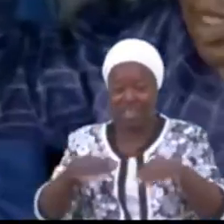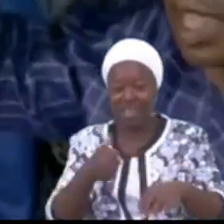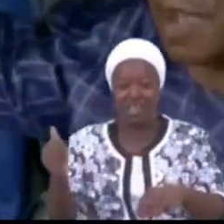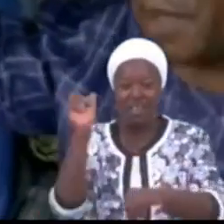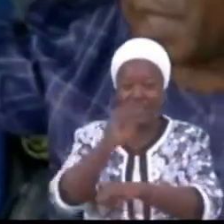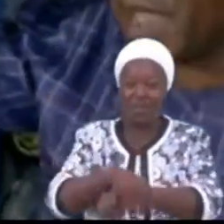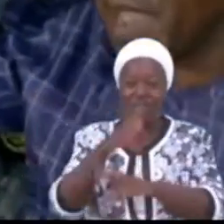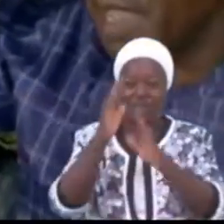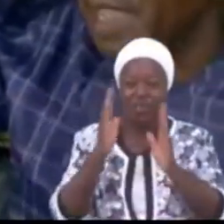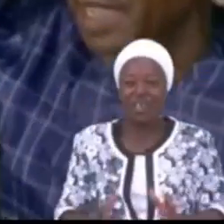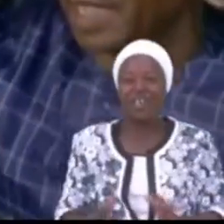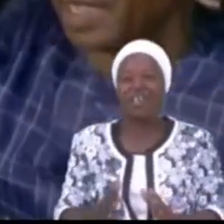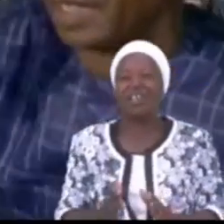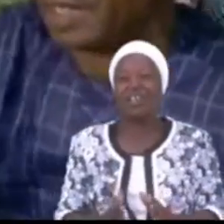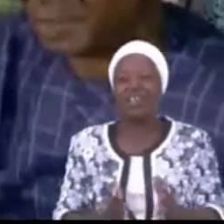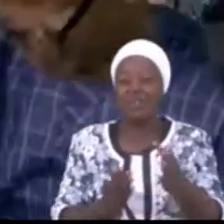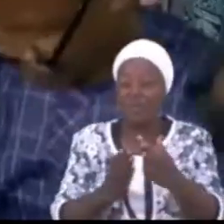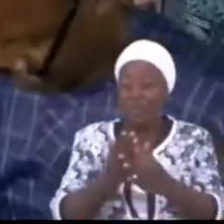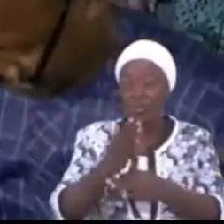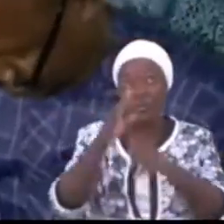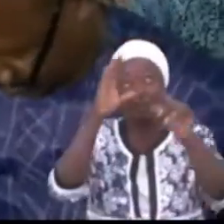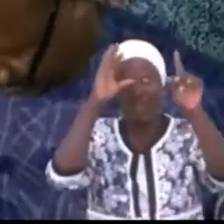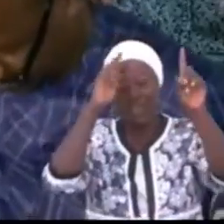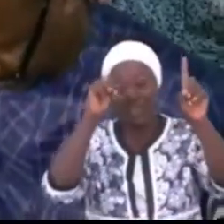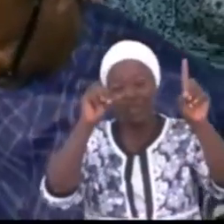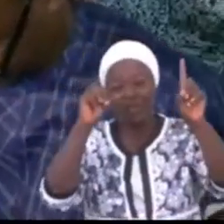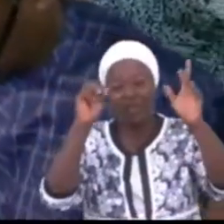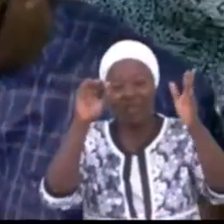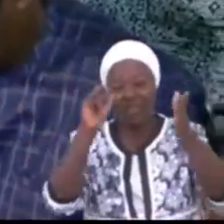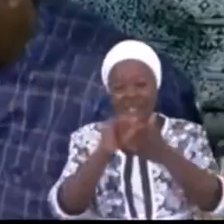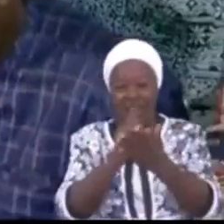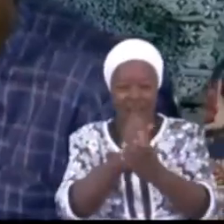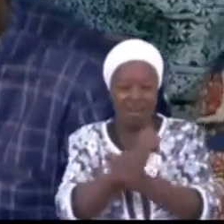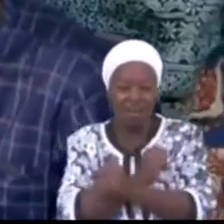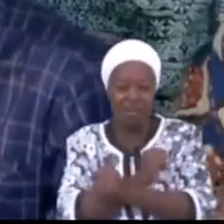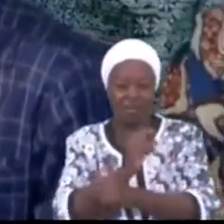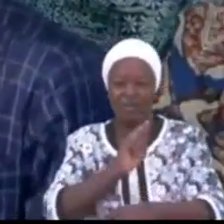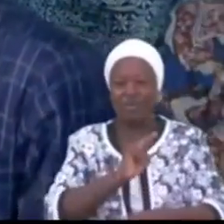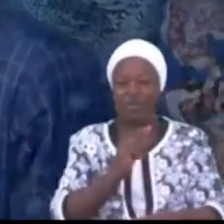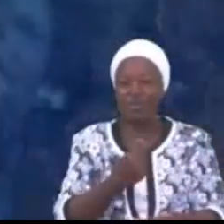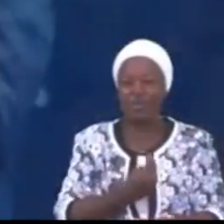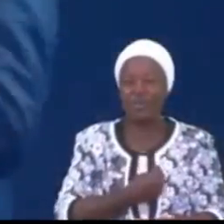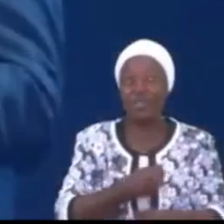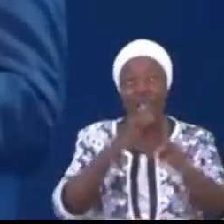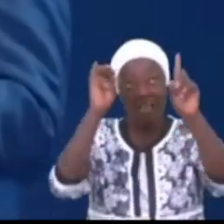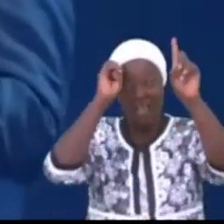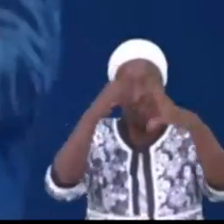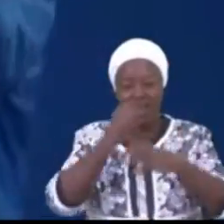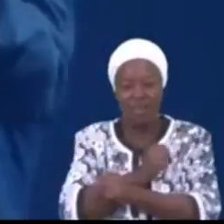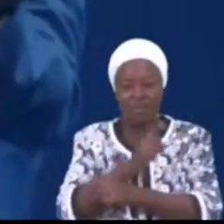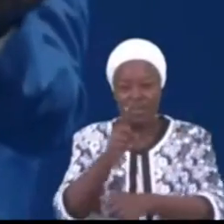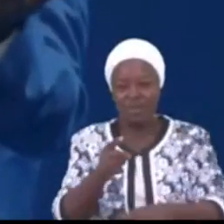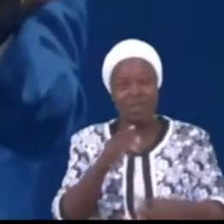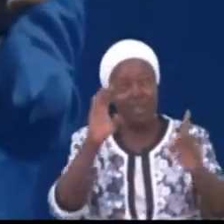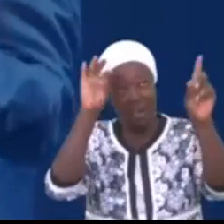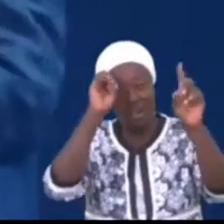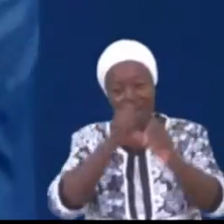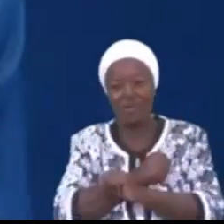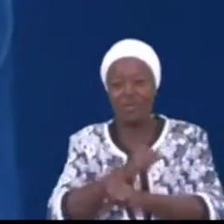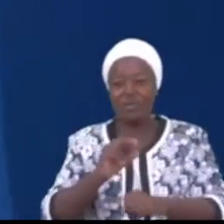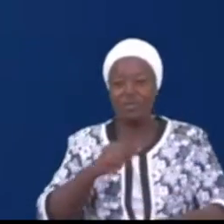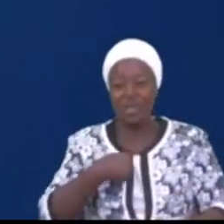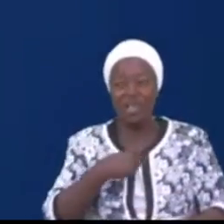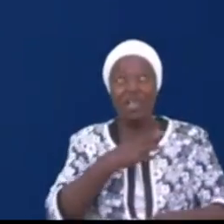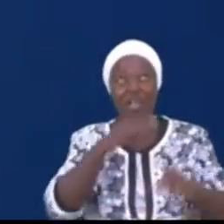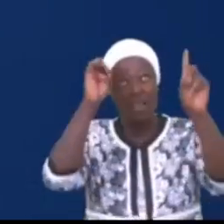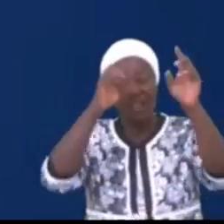conqueror through him that loved us. He loves you. He loves me. He loves all of